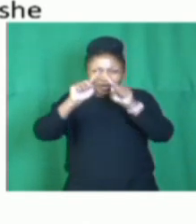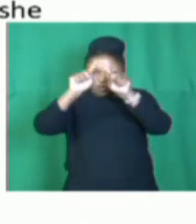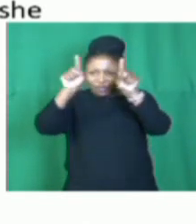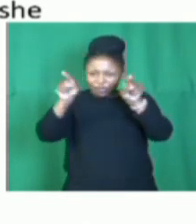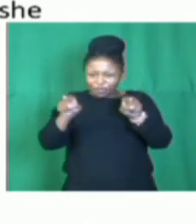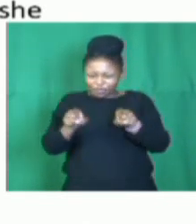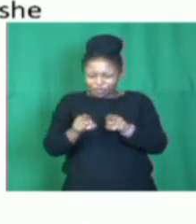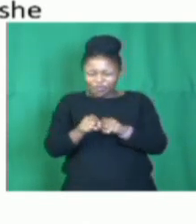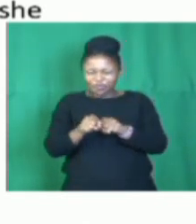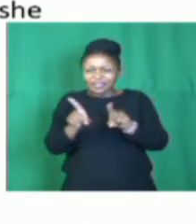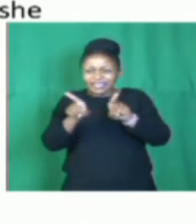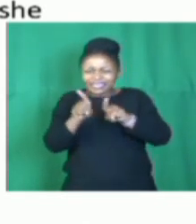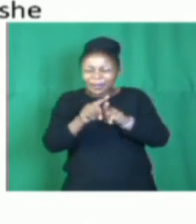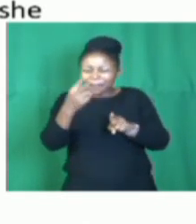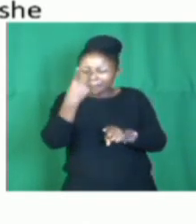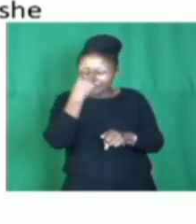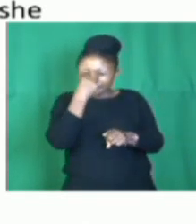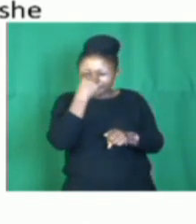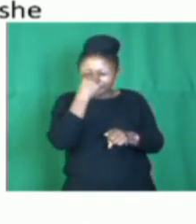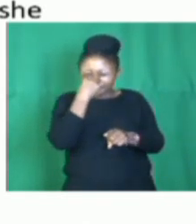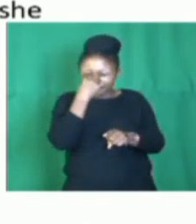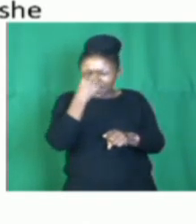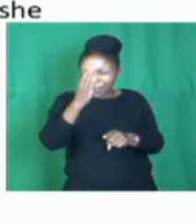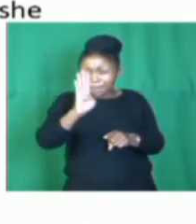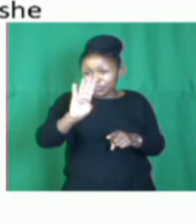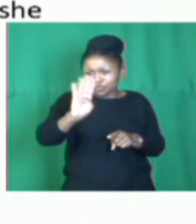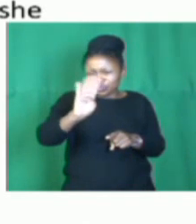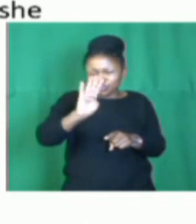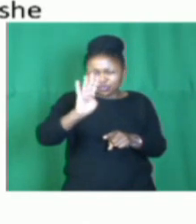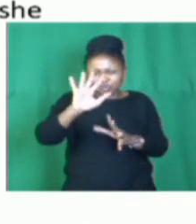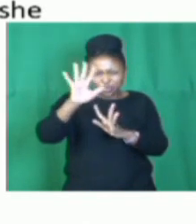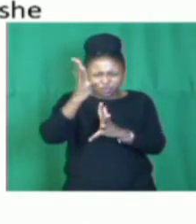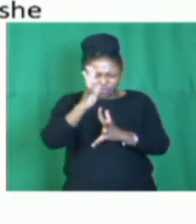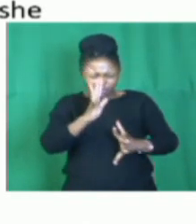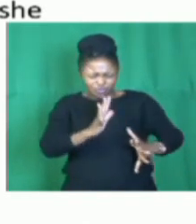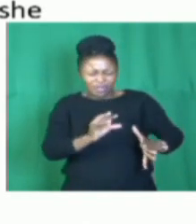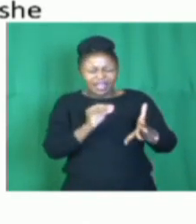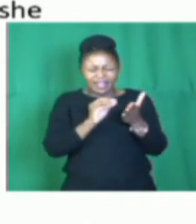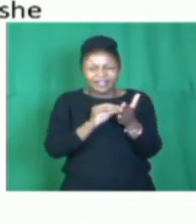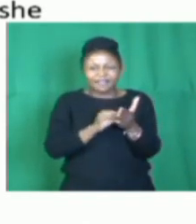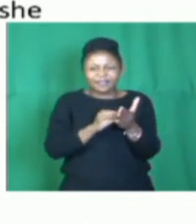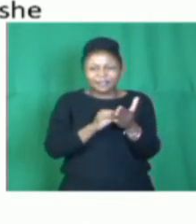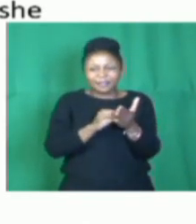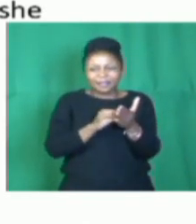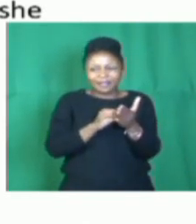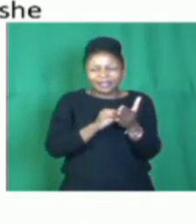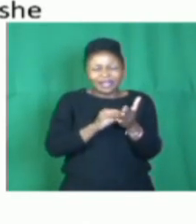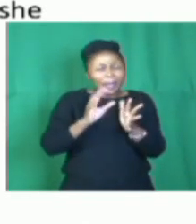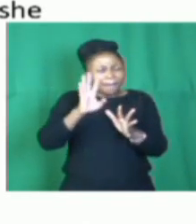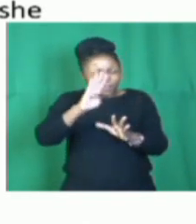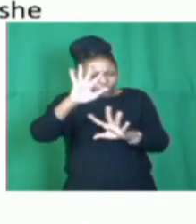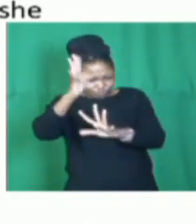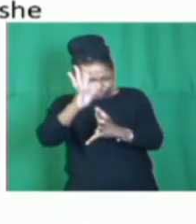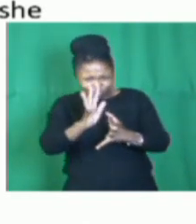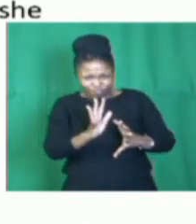other eyes, but I have specified that they are almond shaped. The eyes, I did not say that she has blue eyes, but